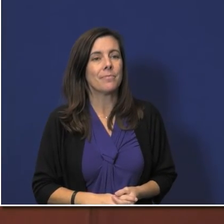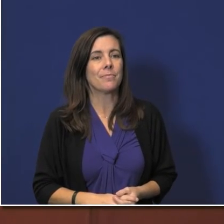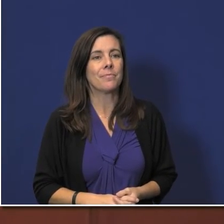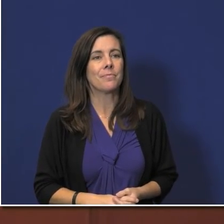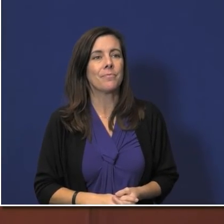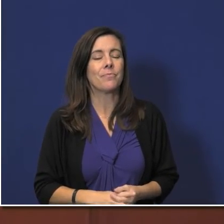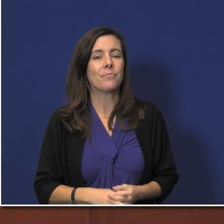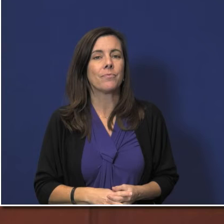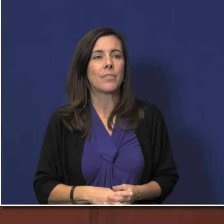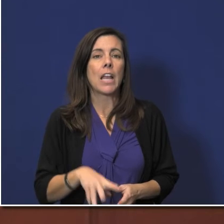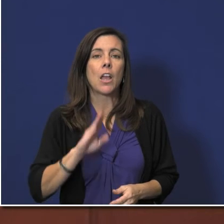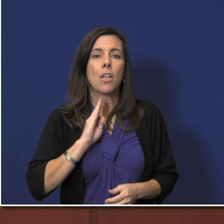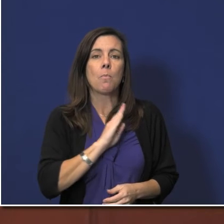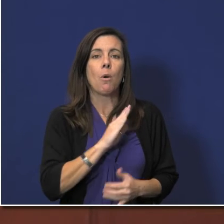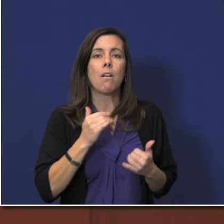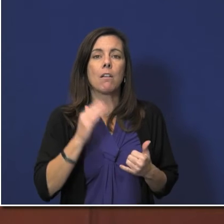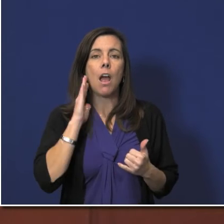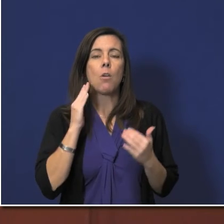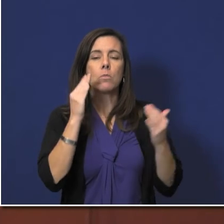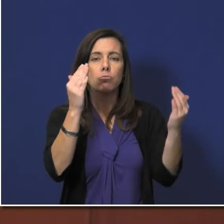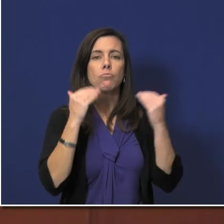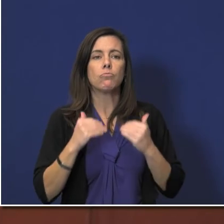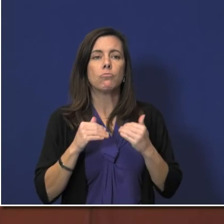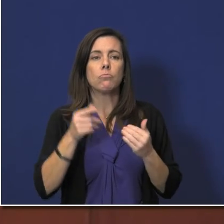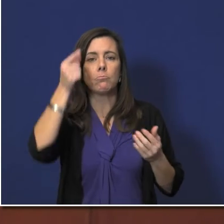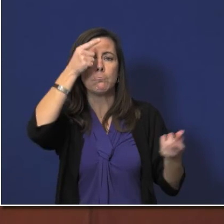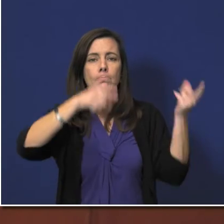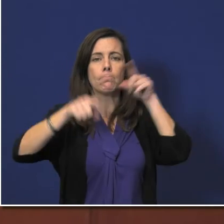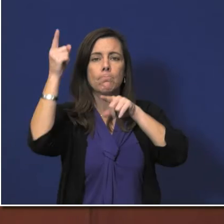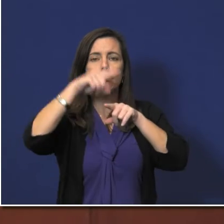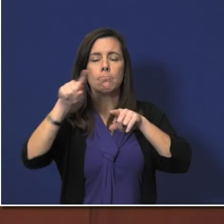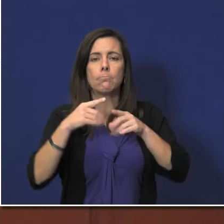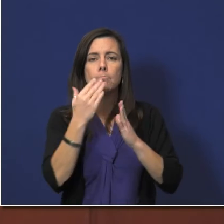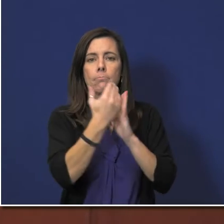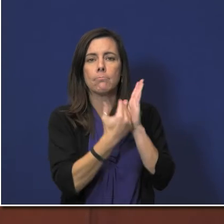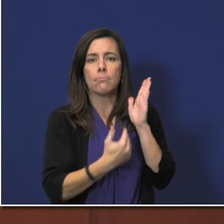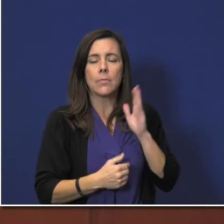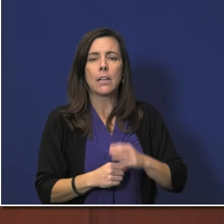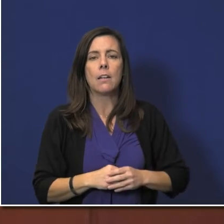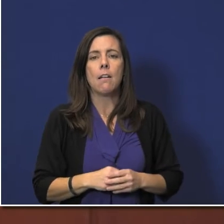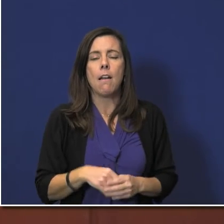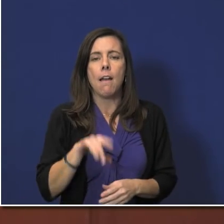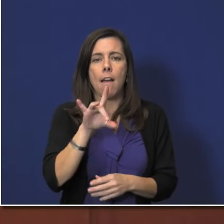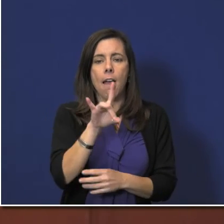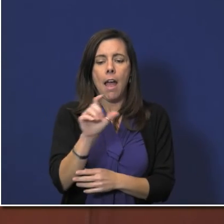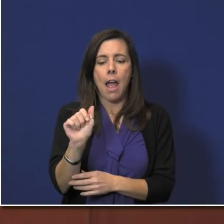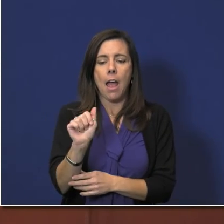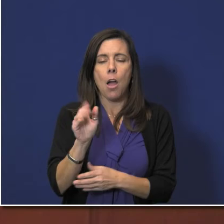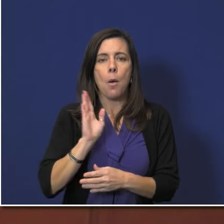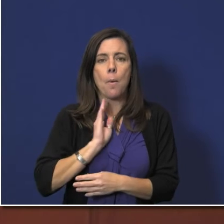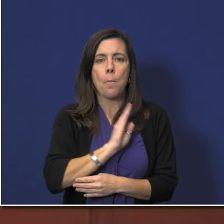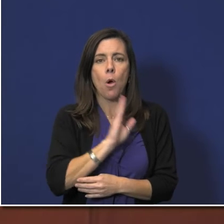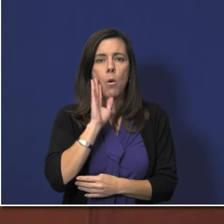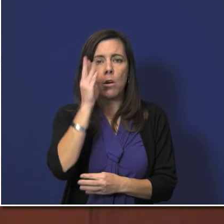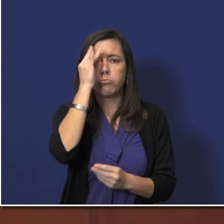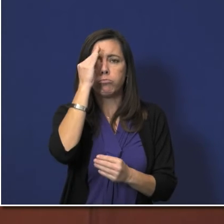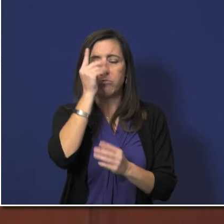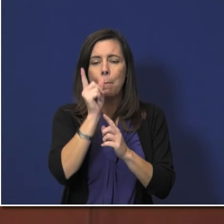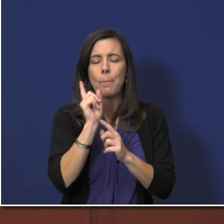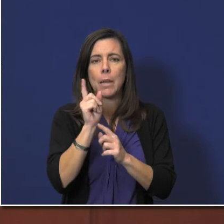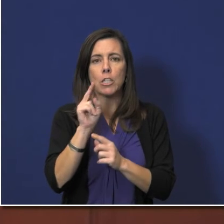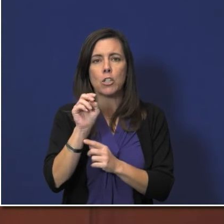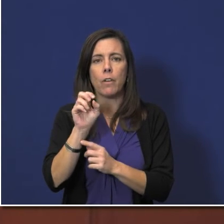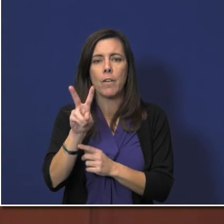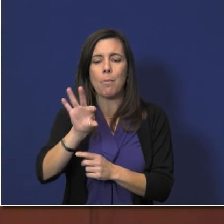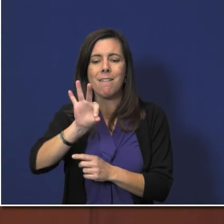The board will now proceed with the consensus action items portion of the agenda. 8A, the board will consider approving the minutes of the November